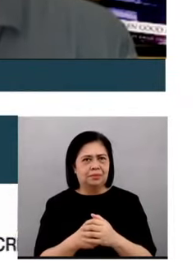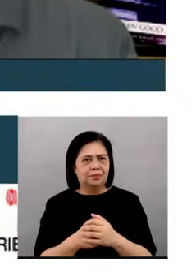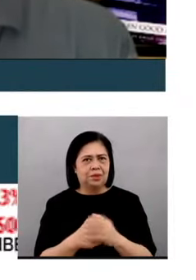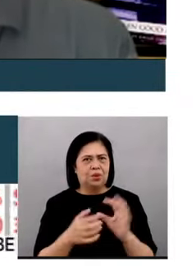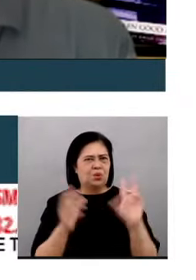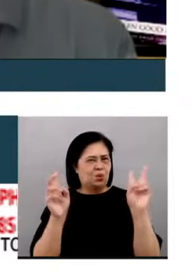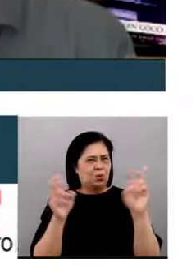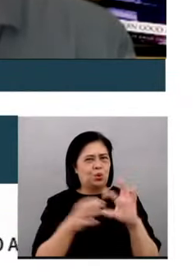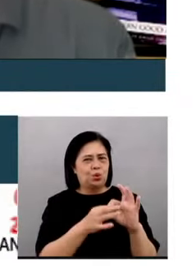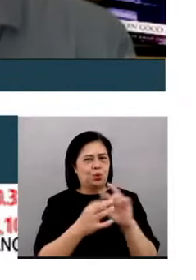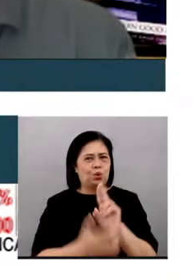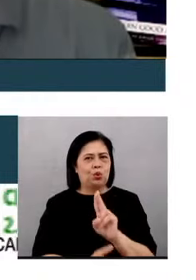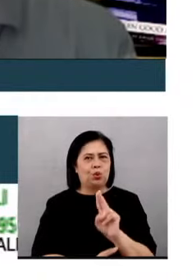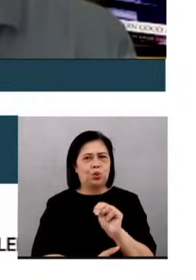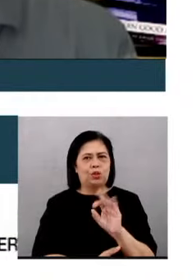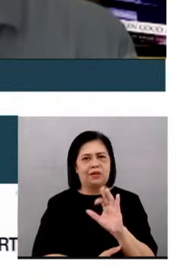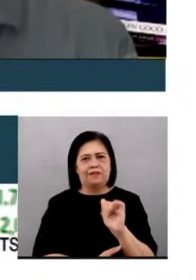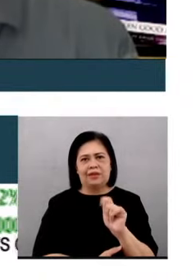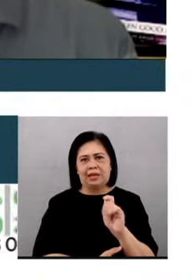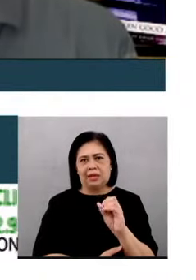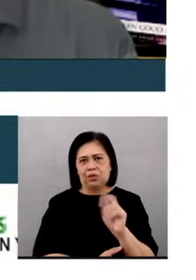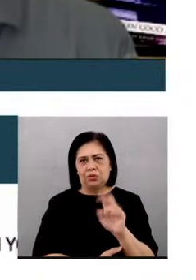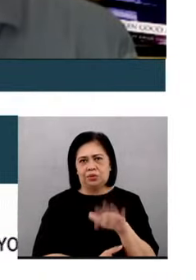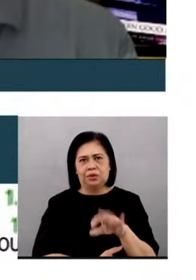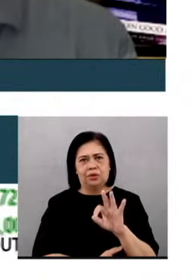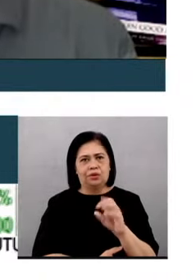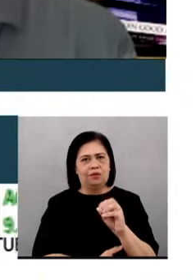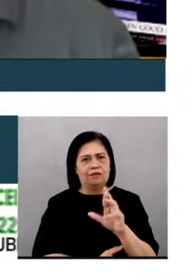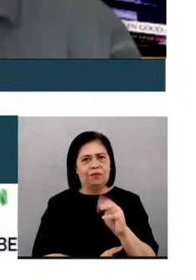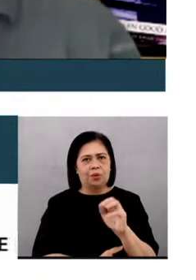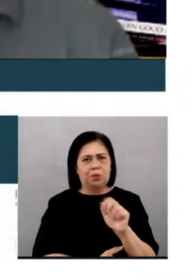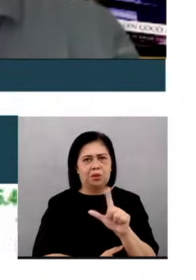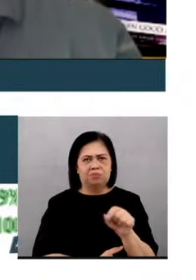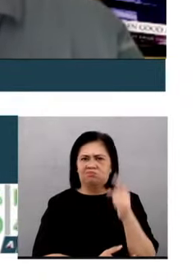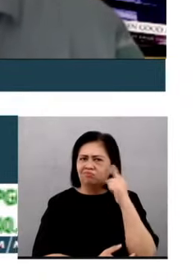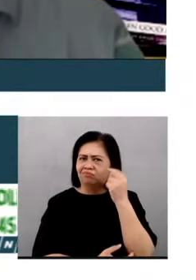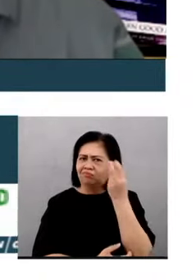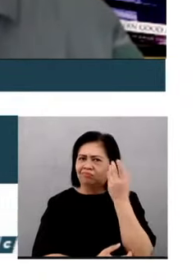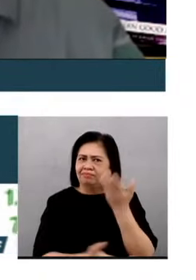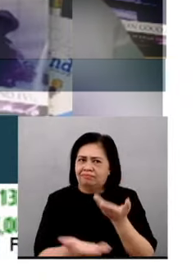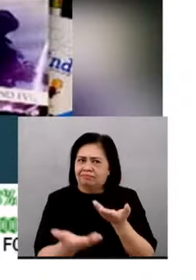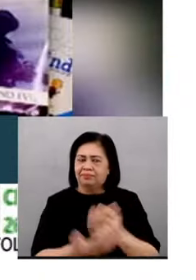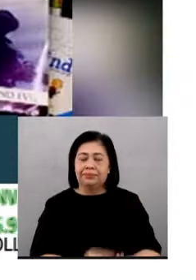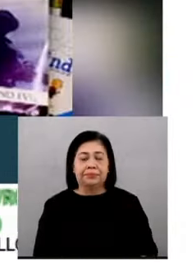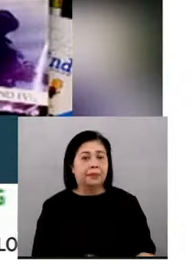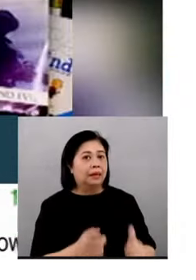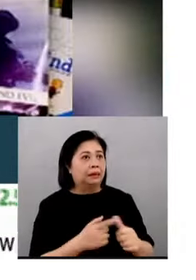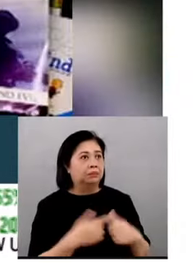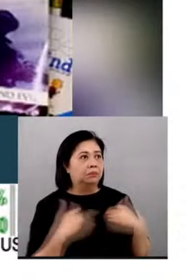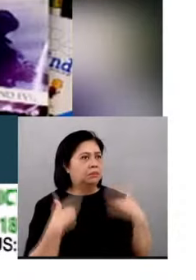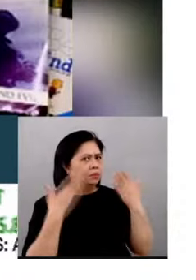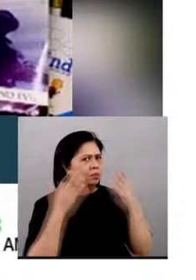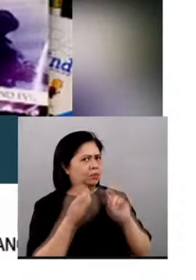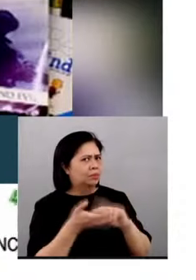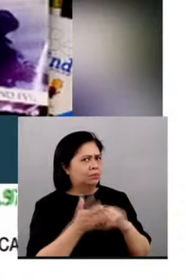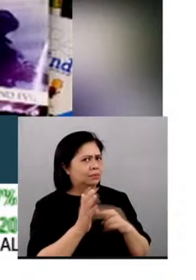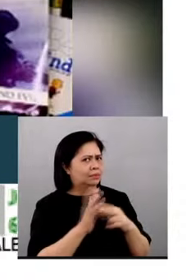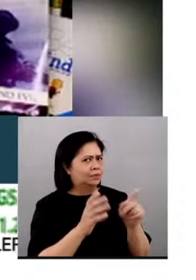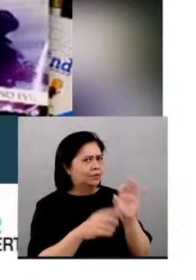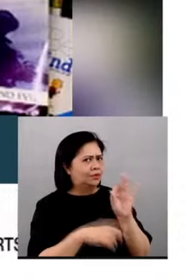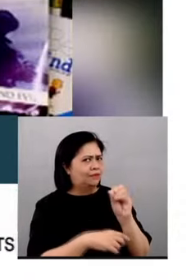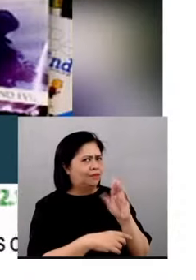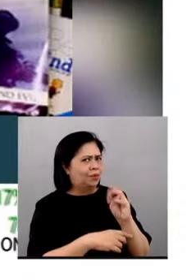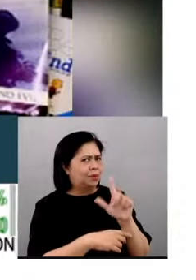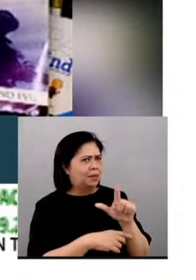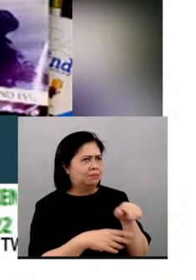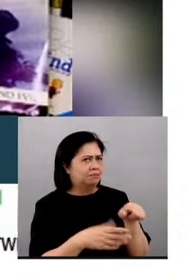unification formula? What are your thoughts on that? First of all, I don't know what that unification formula, because that was